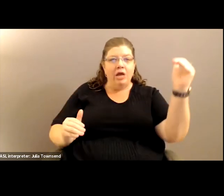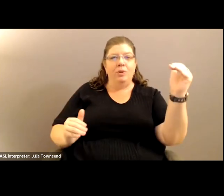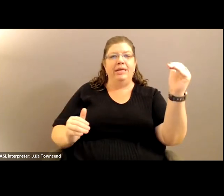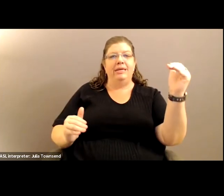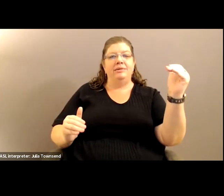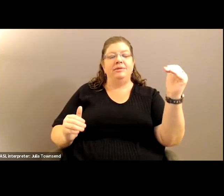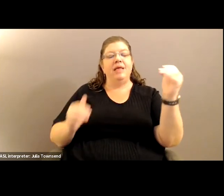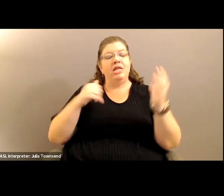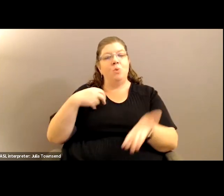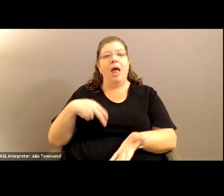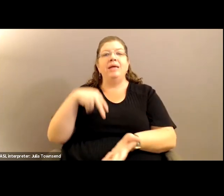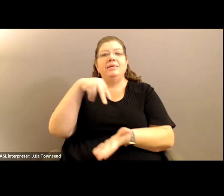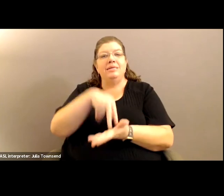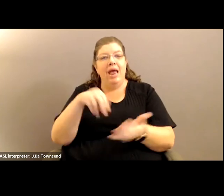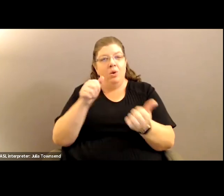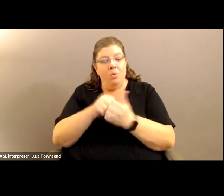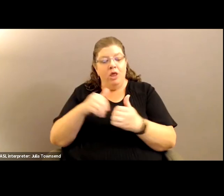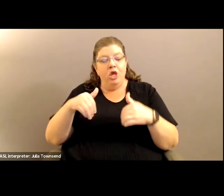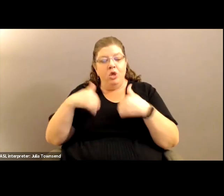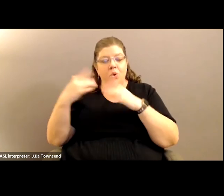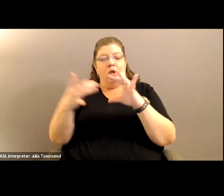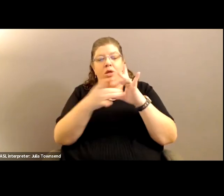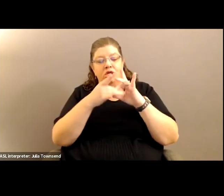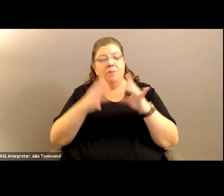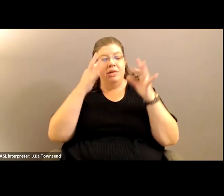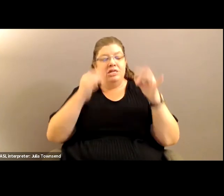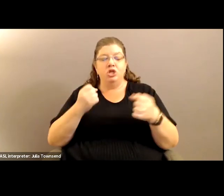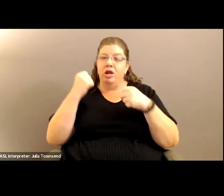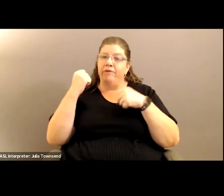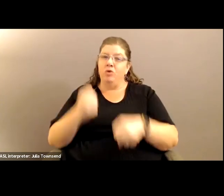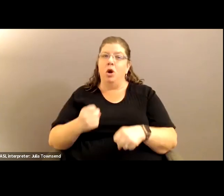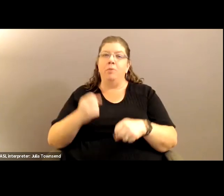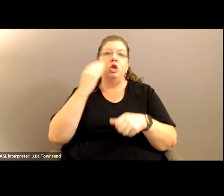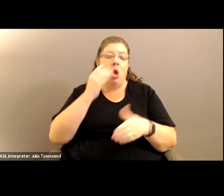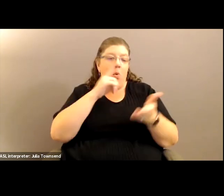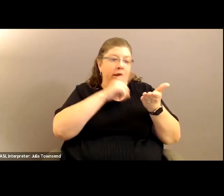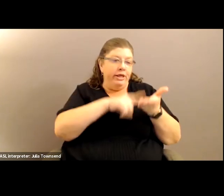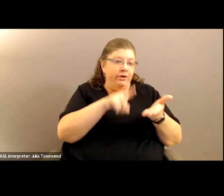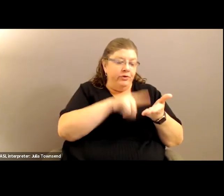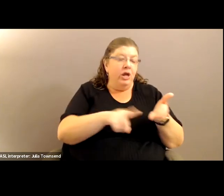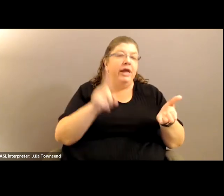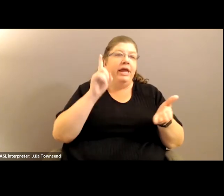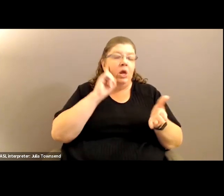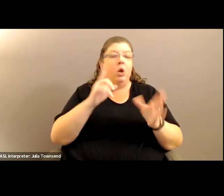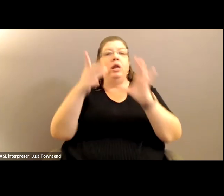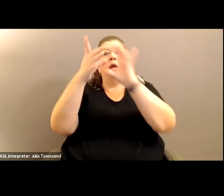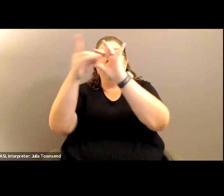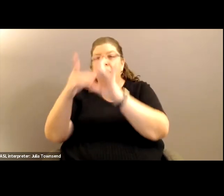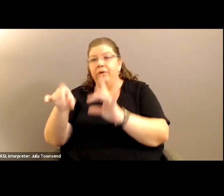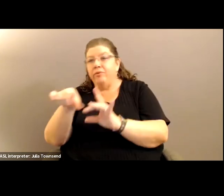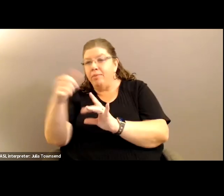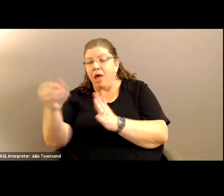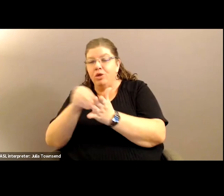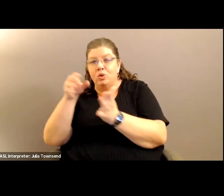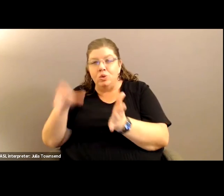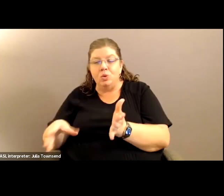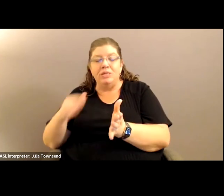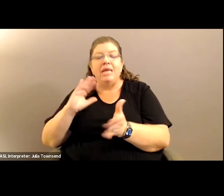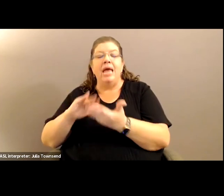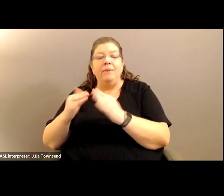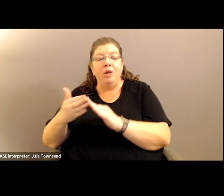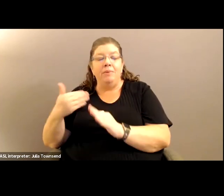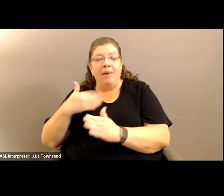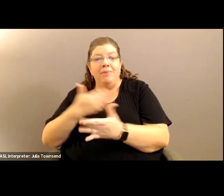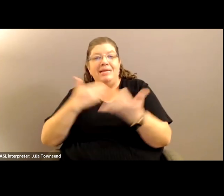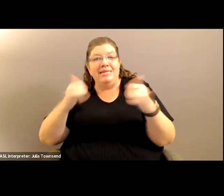stand with the youth coalition and my position is firm knowing the research hearing it reinforced by students you serve and other concerned community members and still allowing